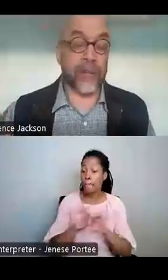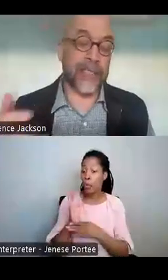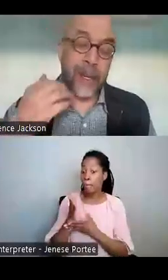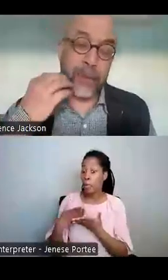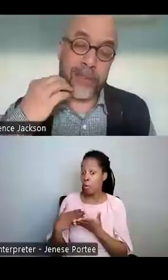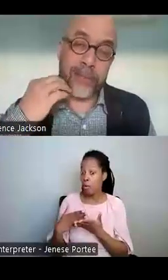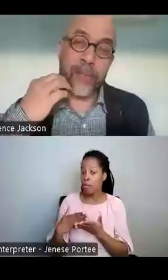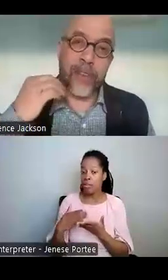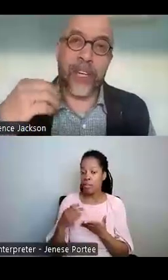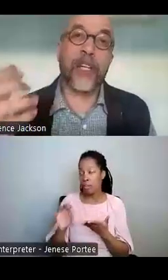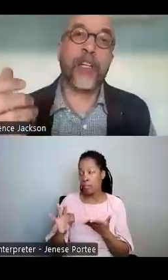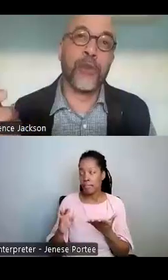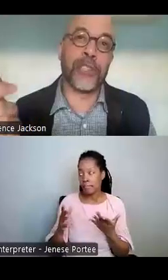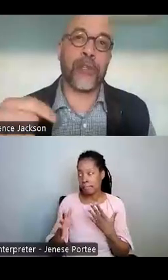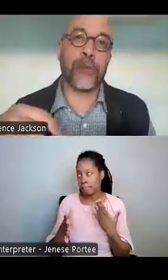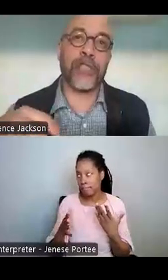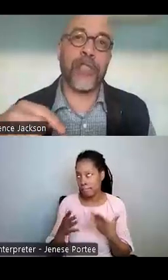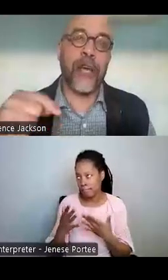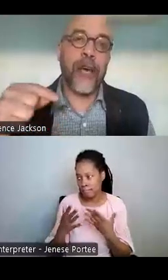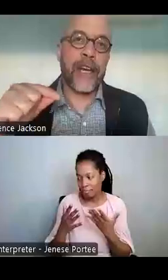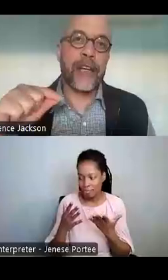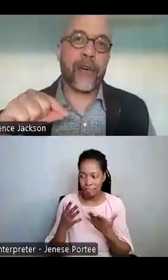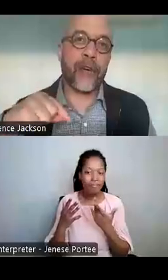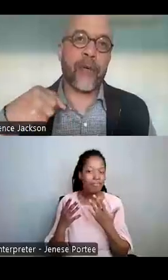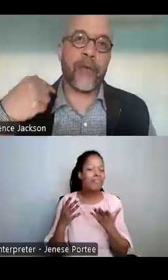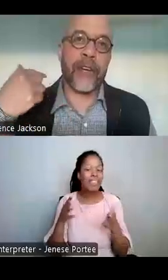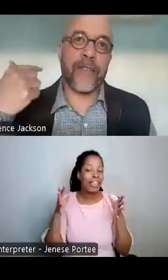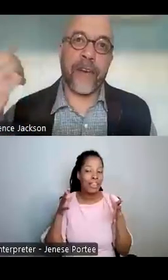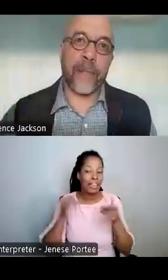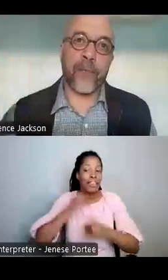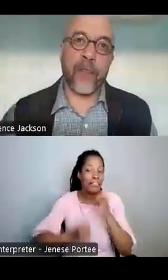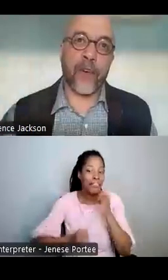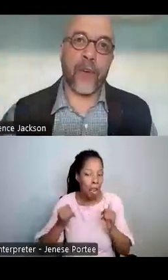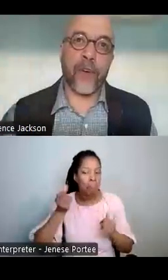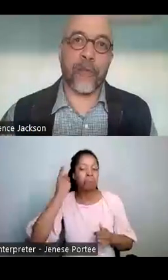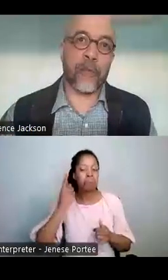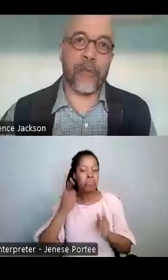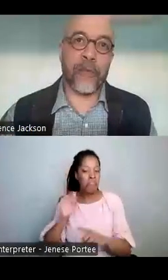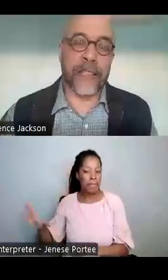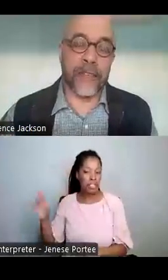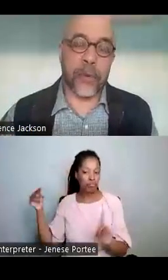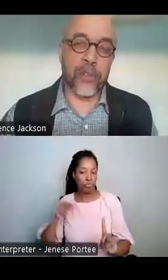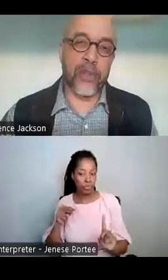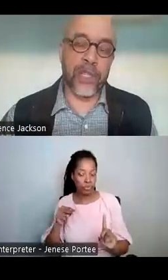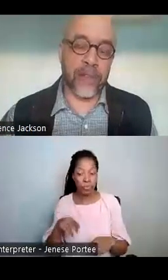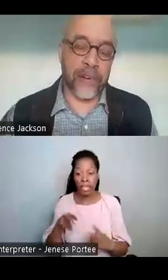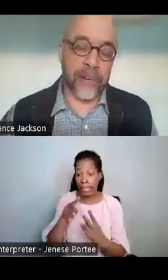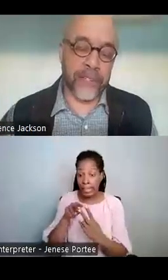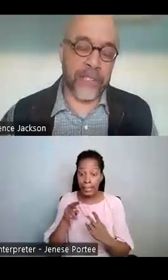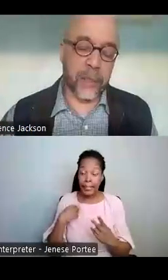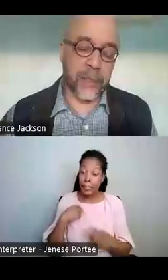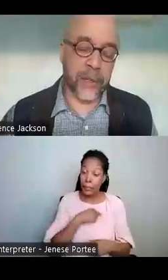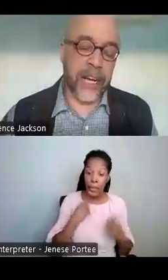whatever it is I'm able to, the conclusions I'll reach, either that, we're effectively producing a very,